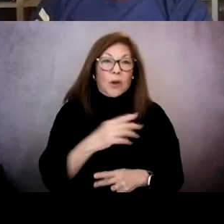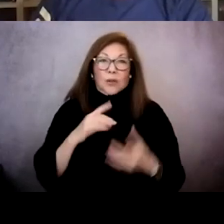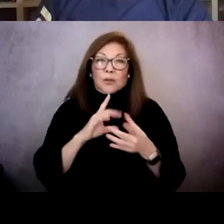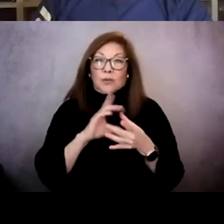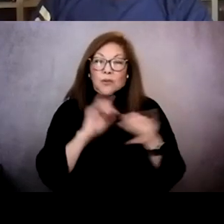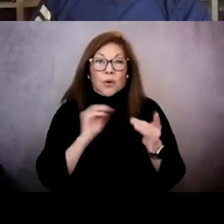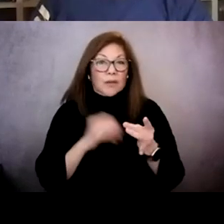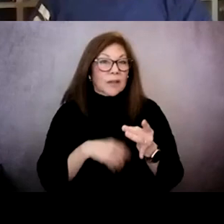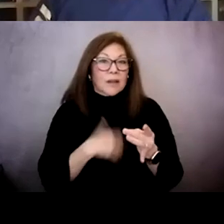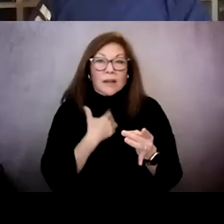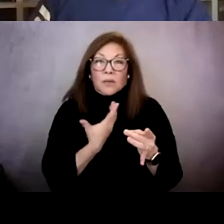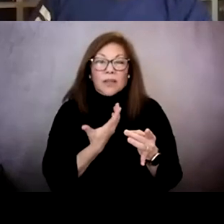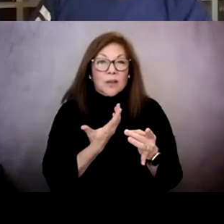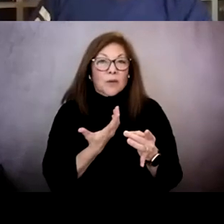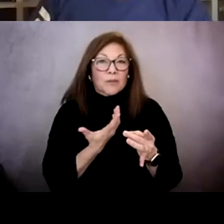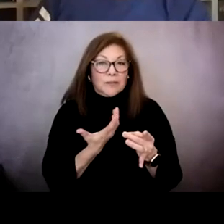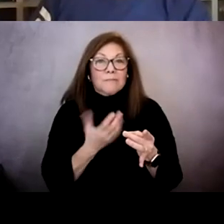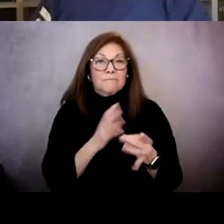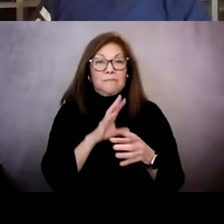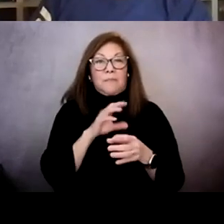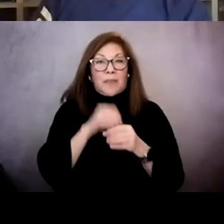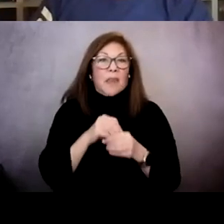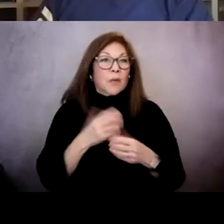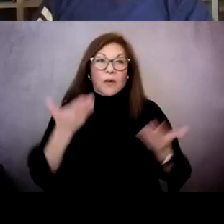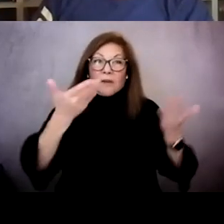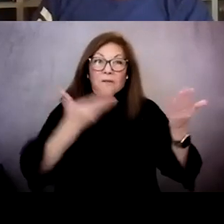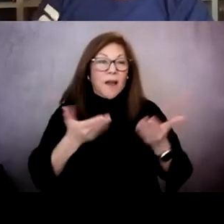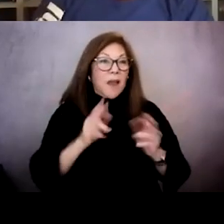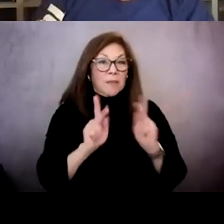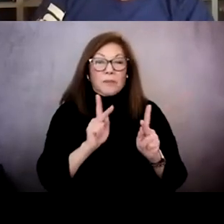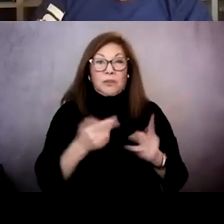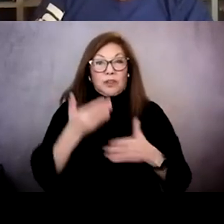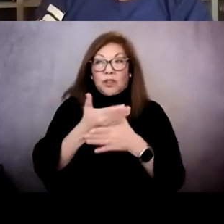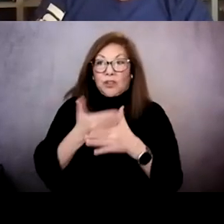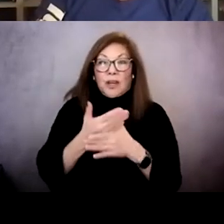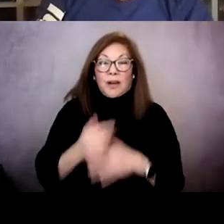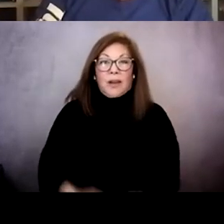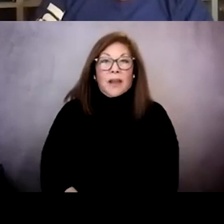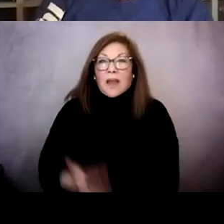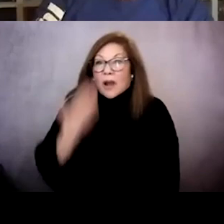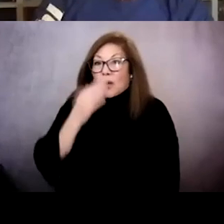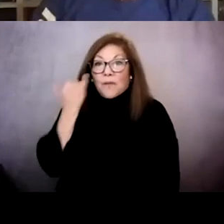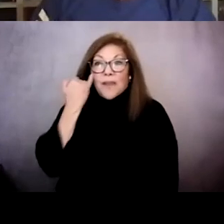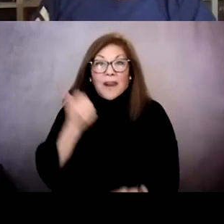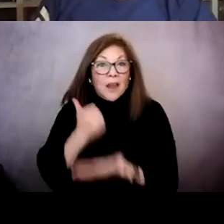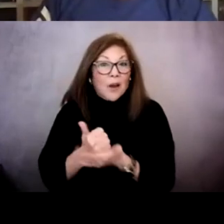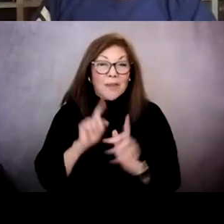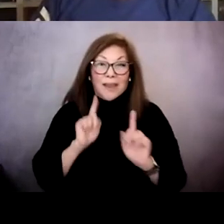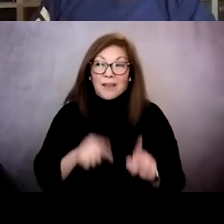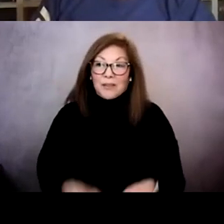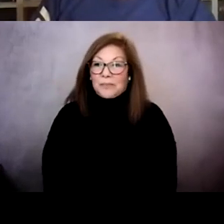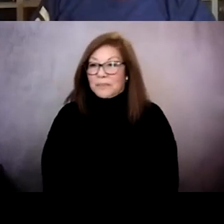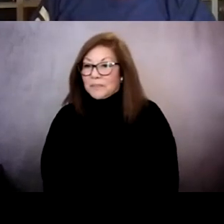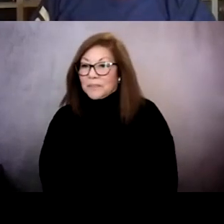we've encompassed it all. And we invite people to share more nuance all the time. So I don't know if that helped answer it, but yeah, that's